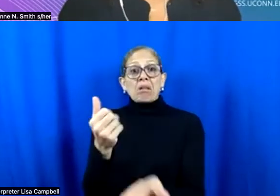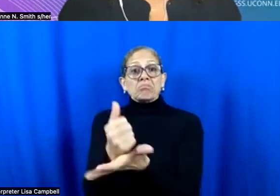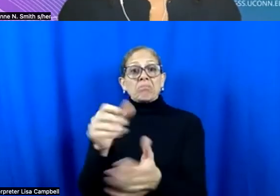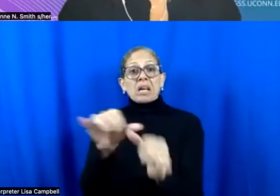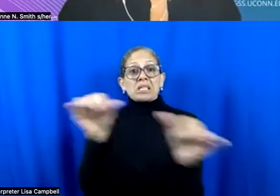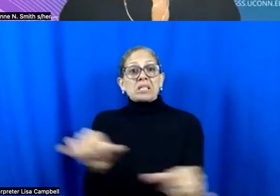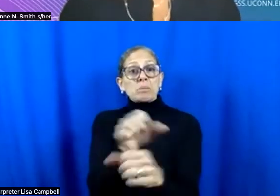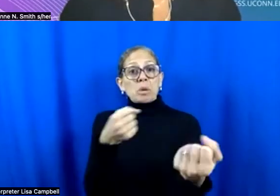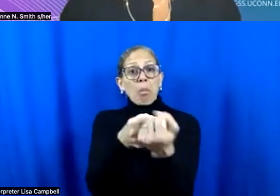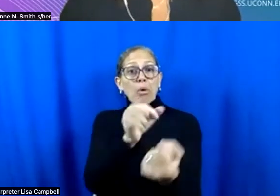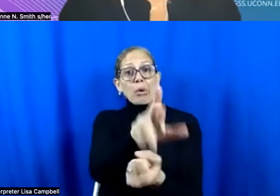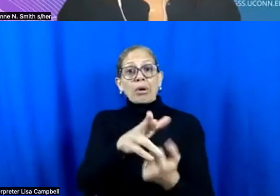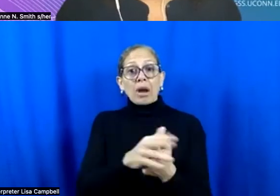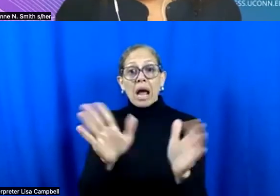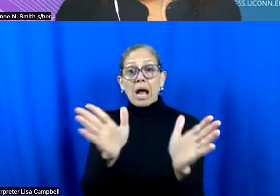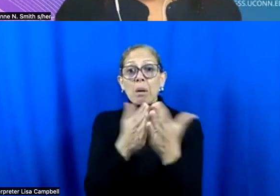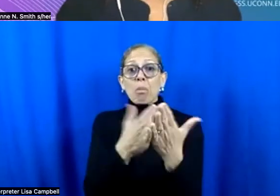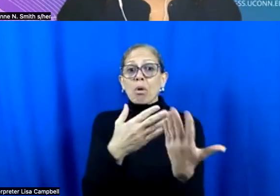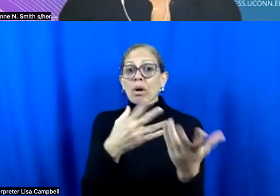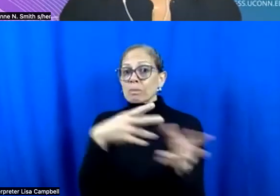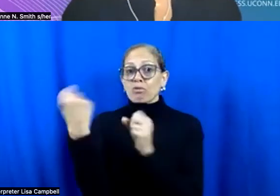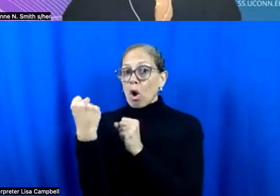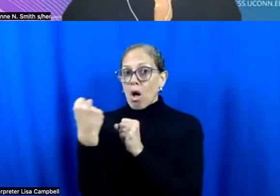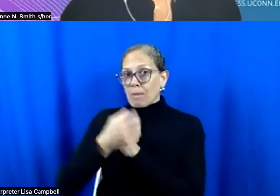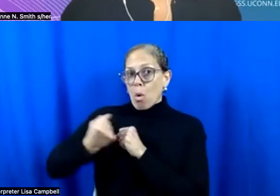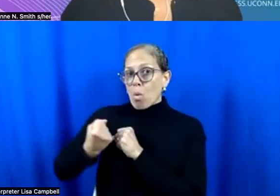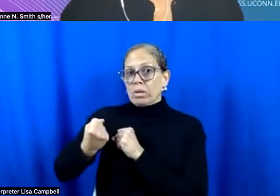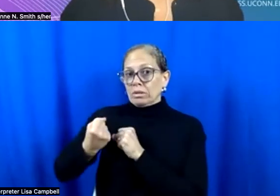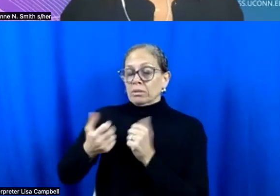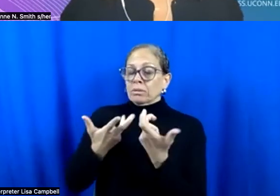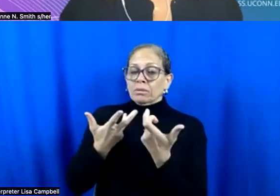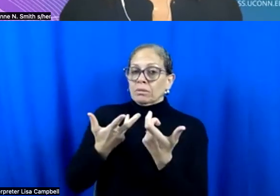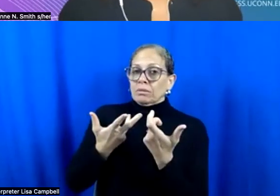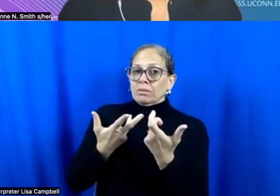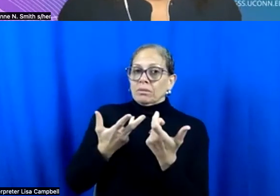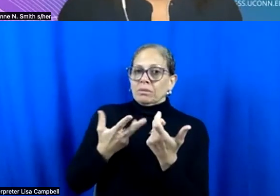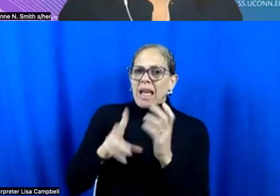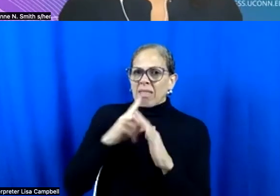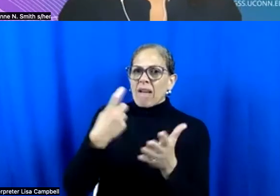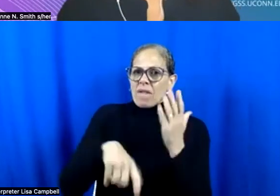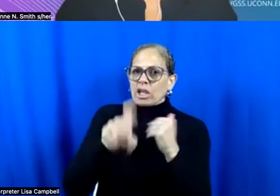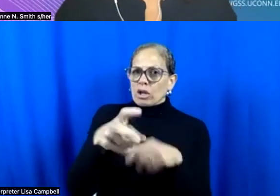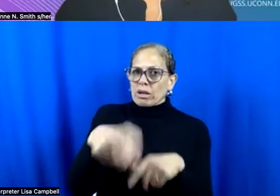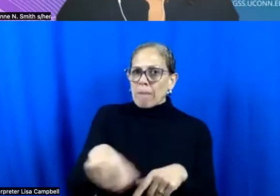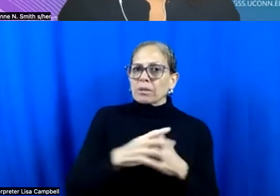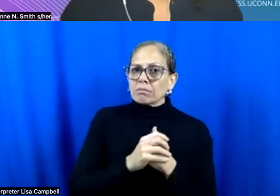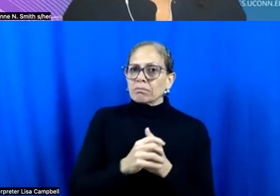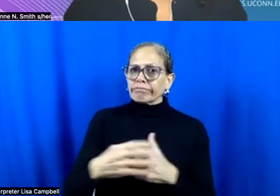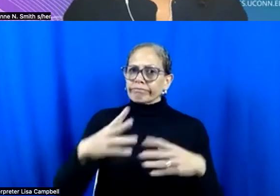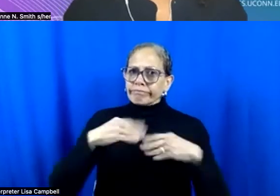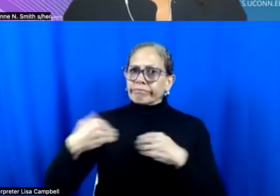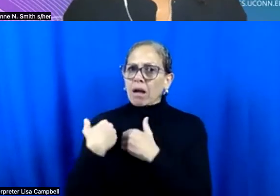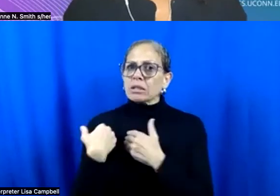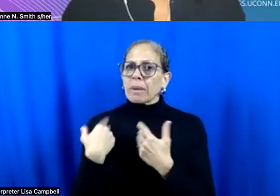that. I hear the book has been recalled. We're following. I think a fine should happen so accountability can happen,